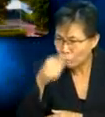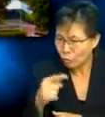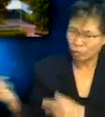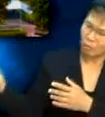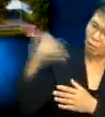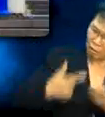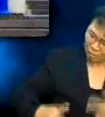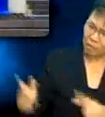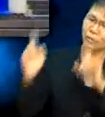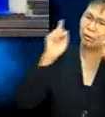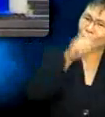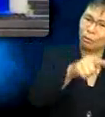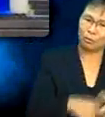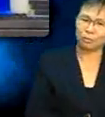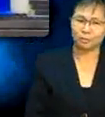go!